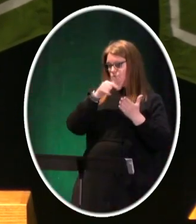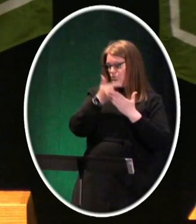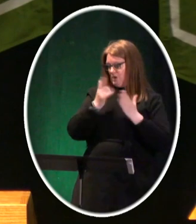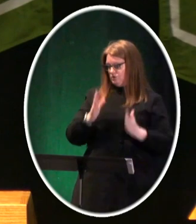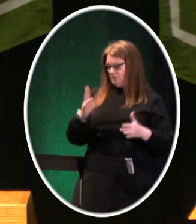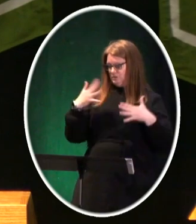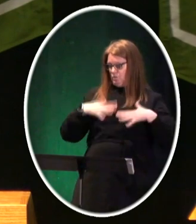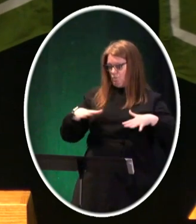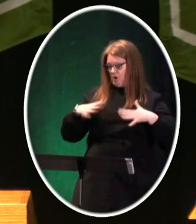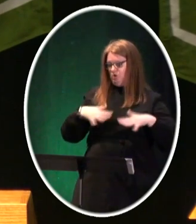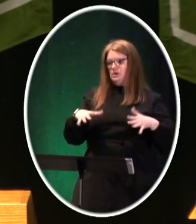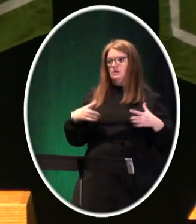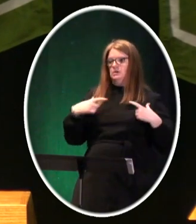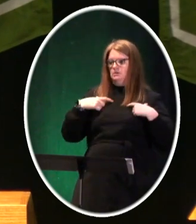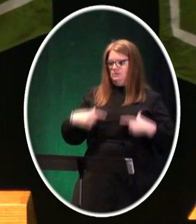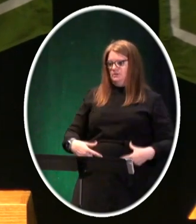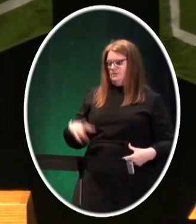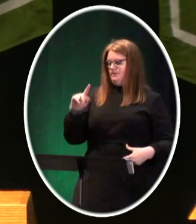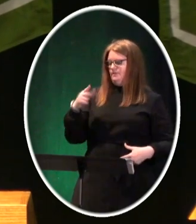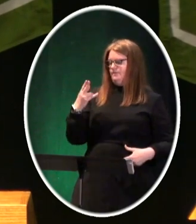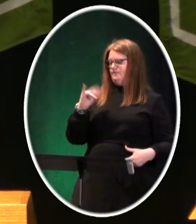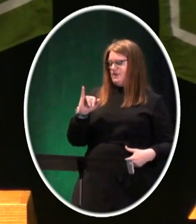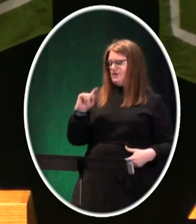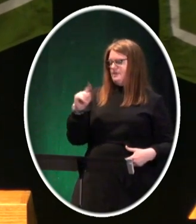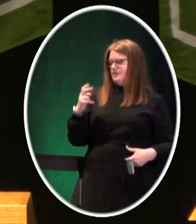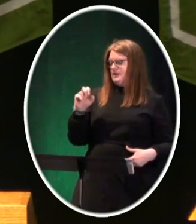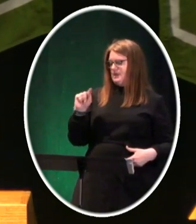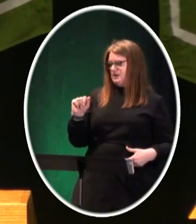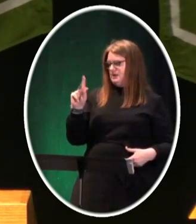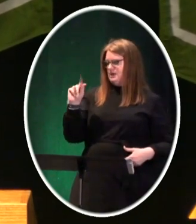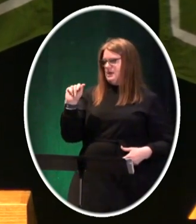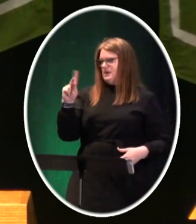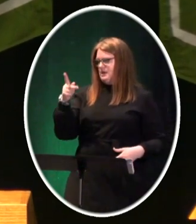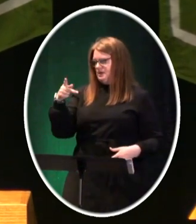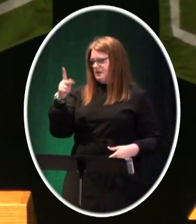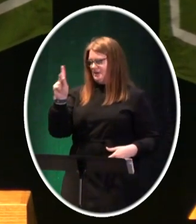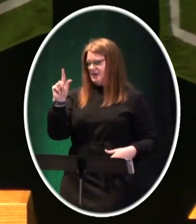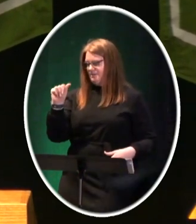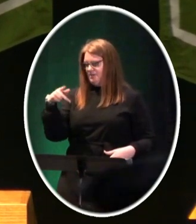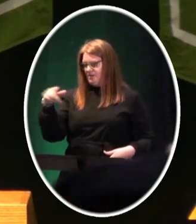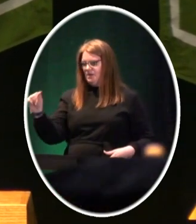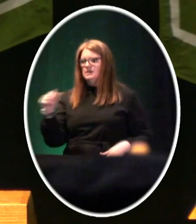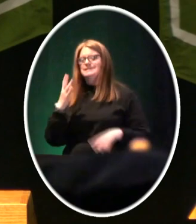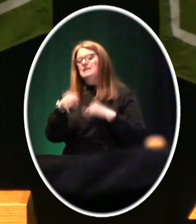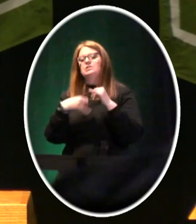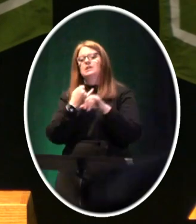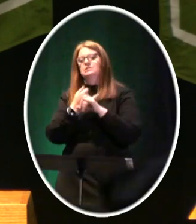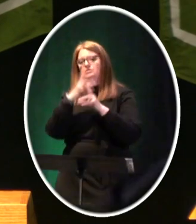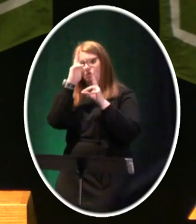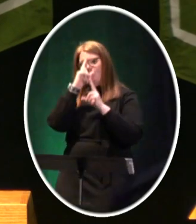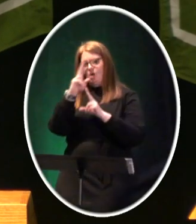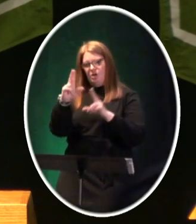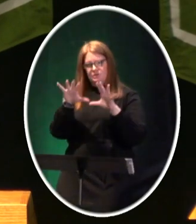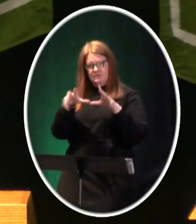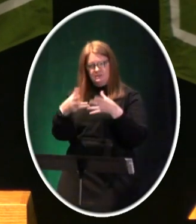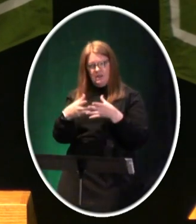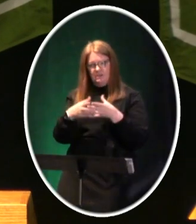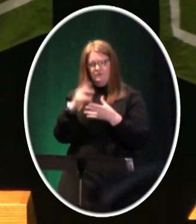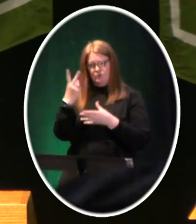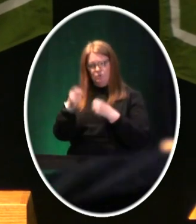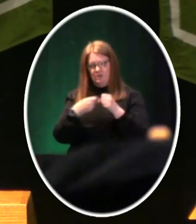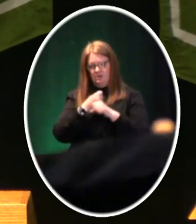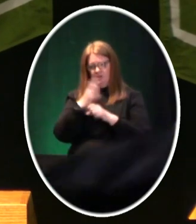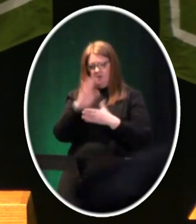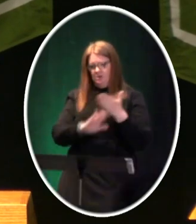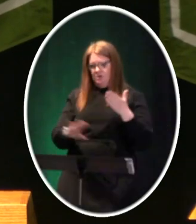symbol of their membership in Phi Theta Kappa, the International Honor Society for two-year colleges. Their names are